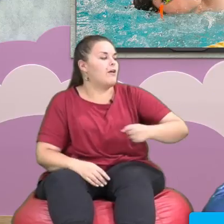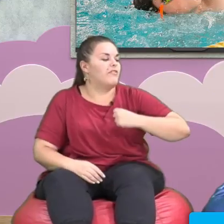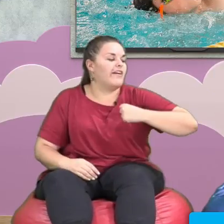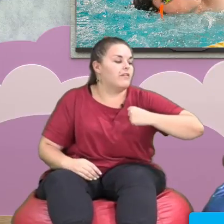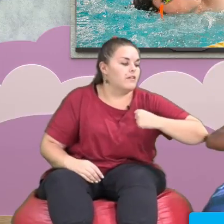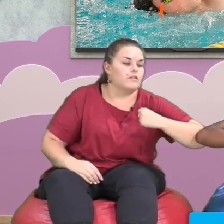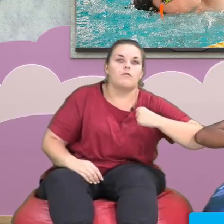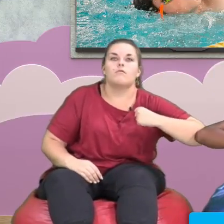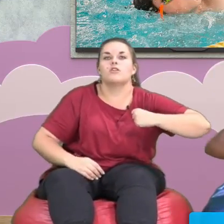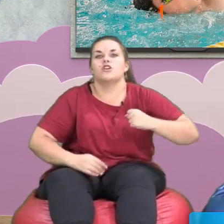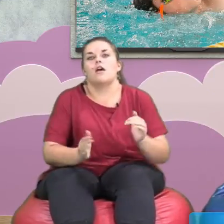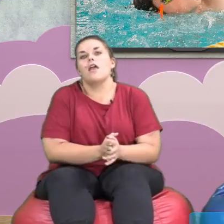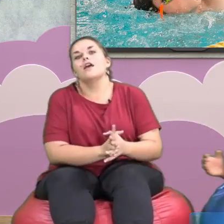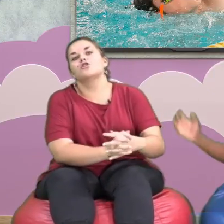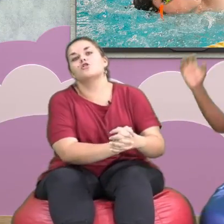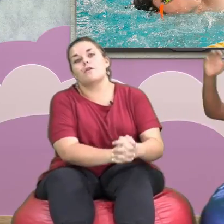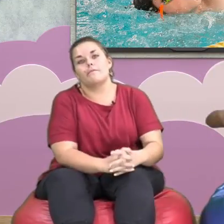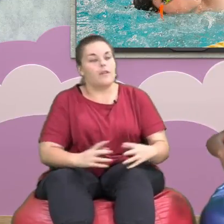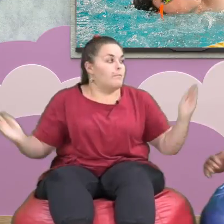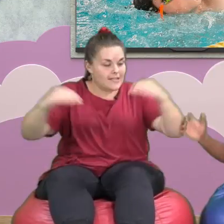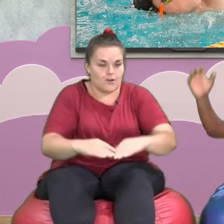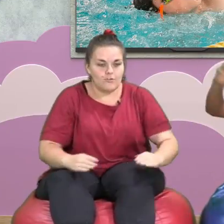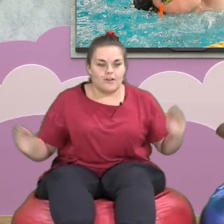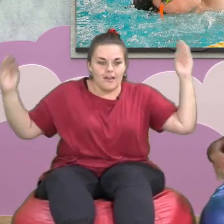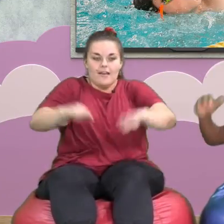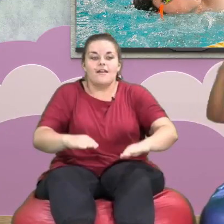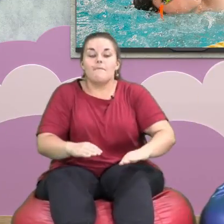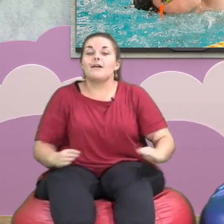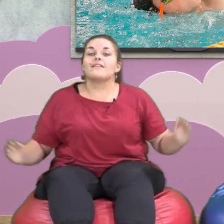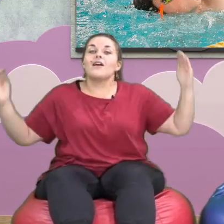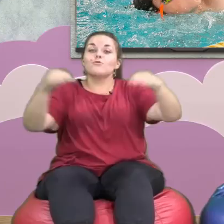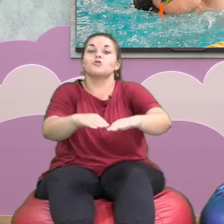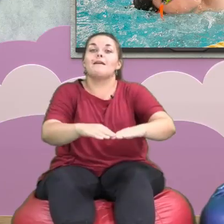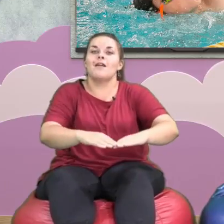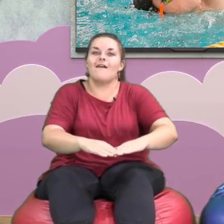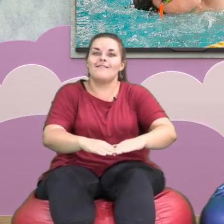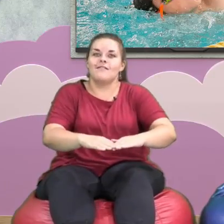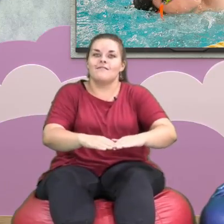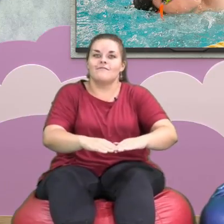En 'n albei. Washa. Dan maak ons breaststrokes. Maar terwyl